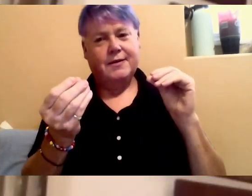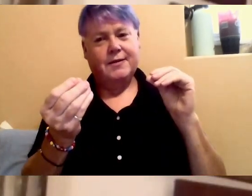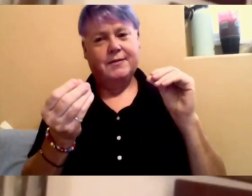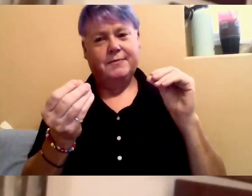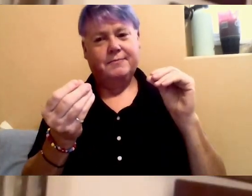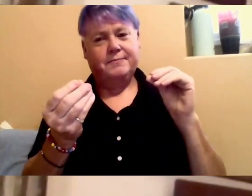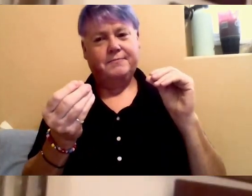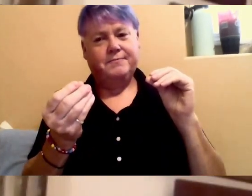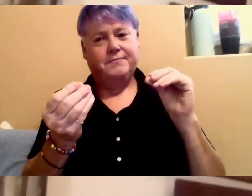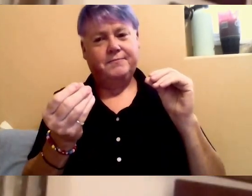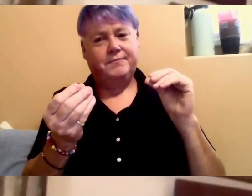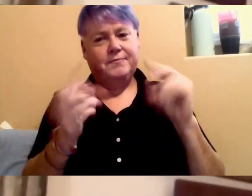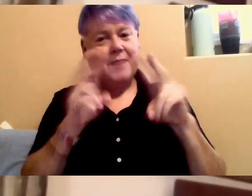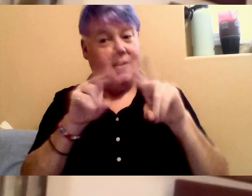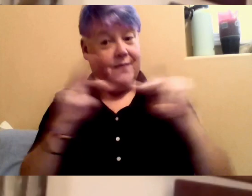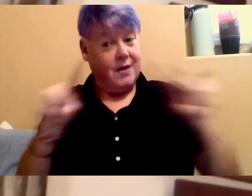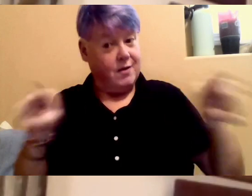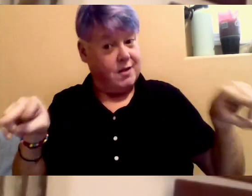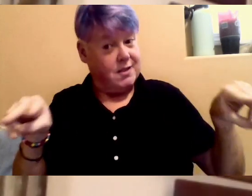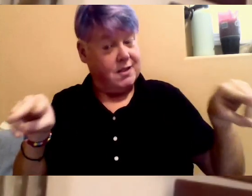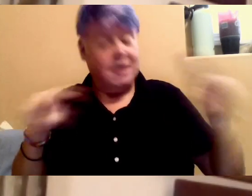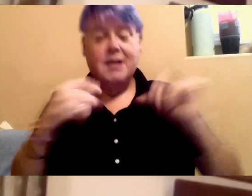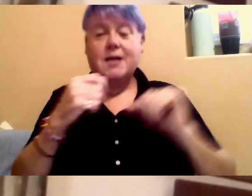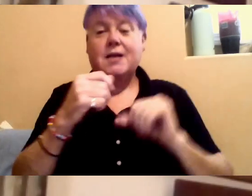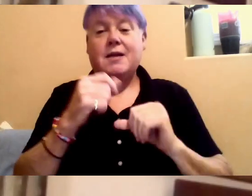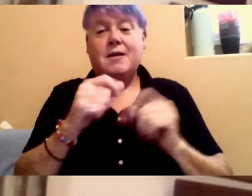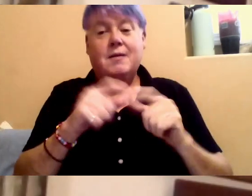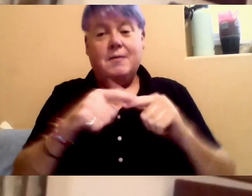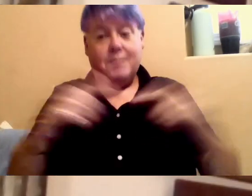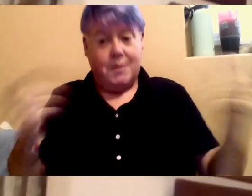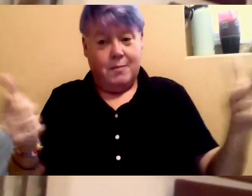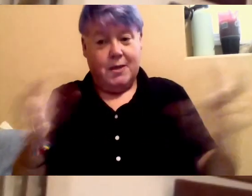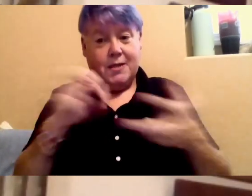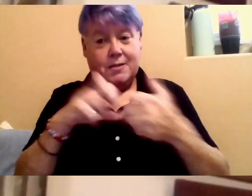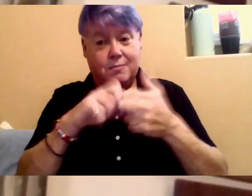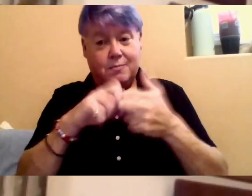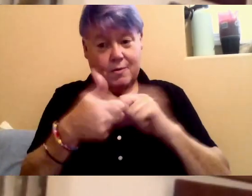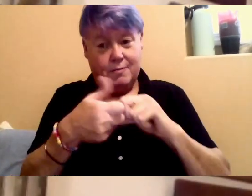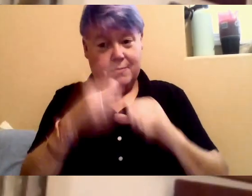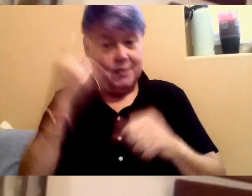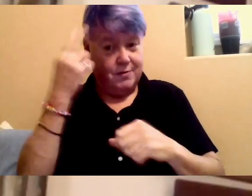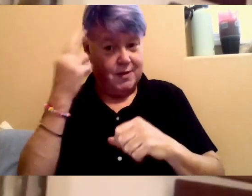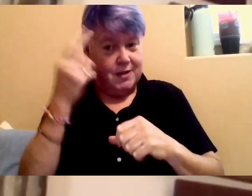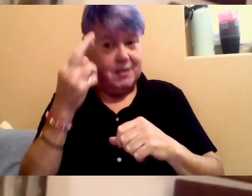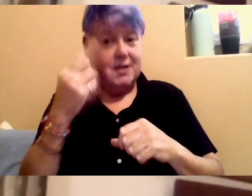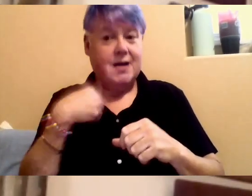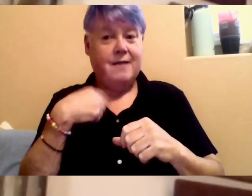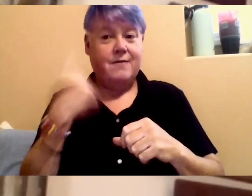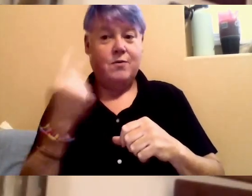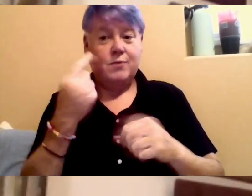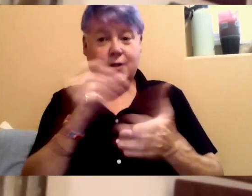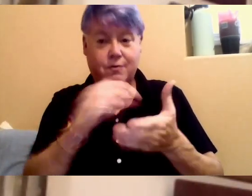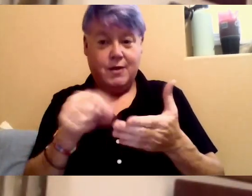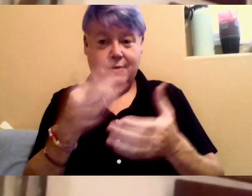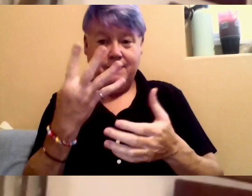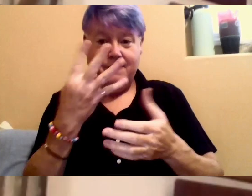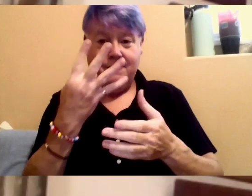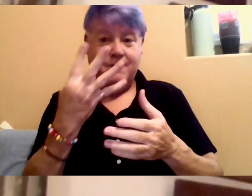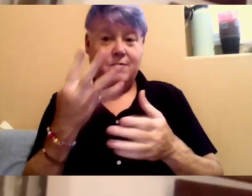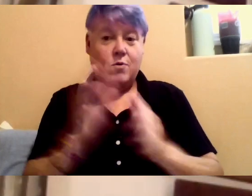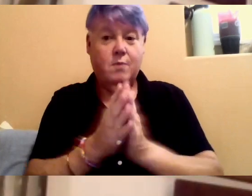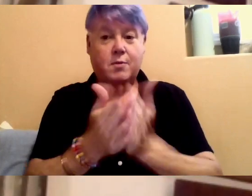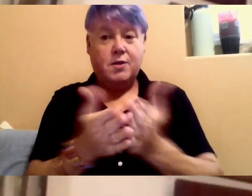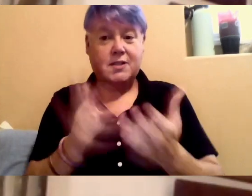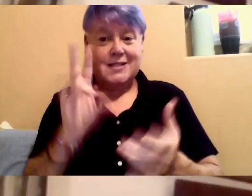It varies, and it's my biggest problem. It's the reason I have only written 4 books in 75